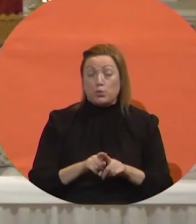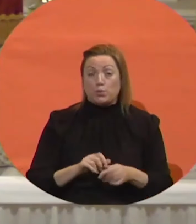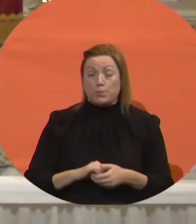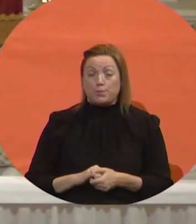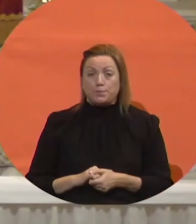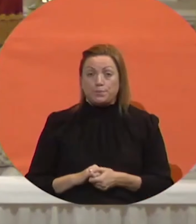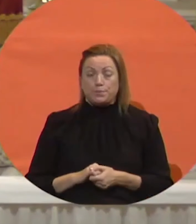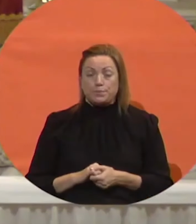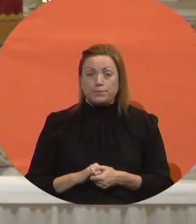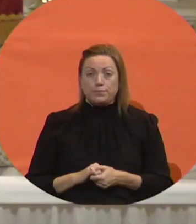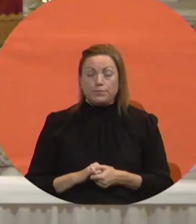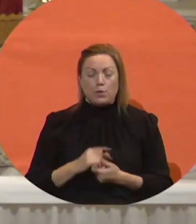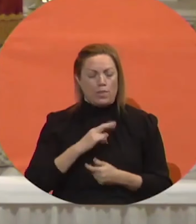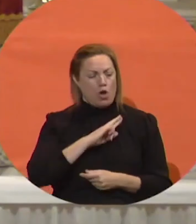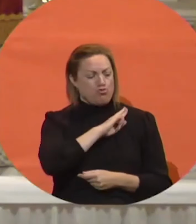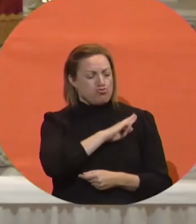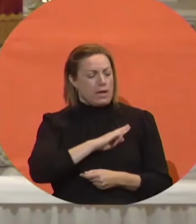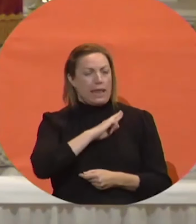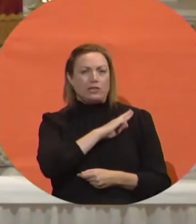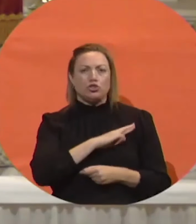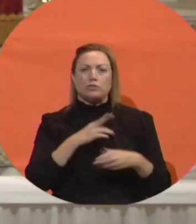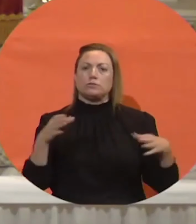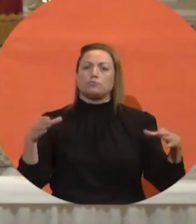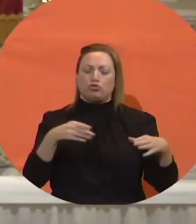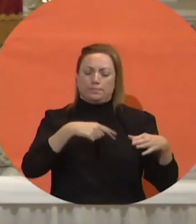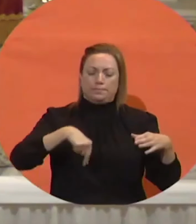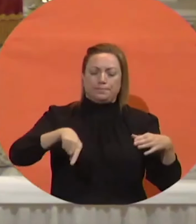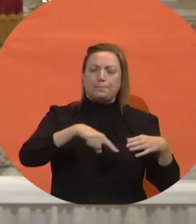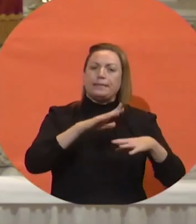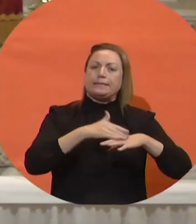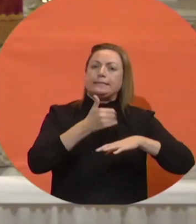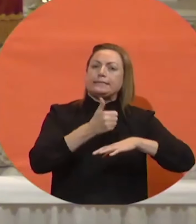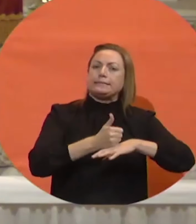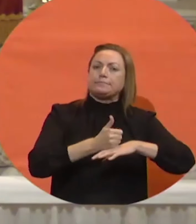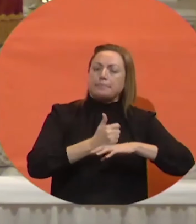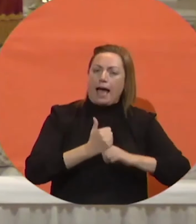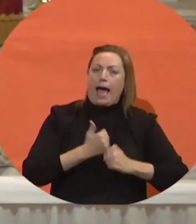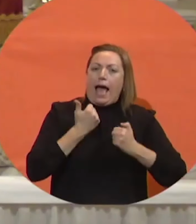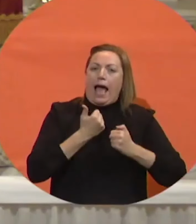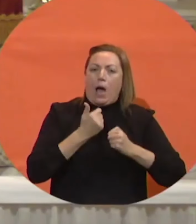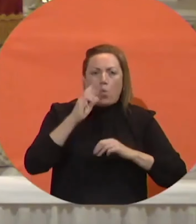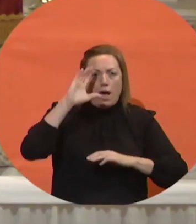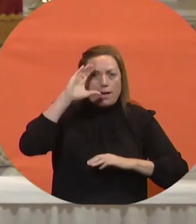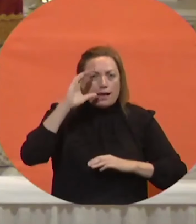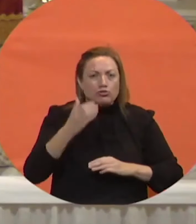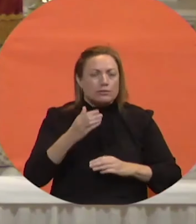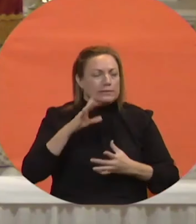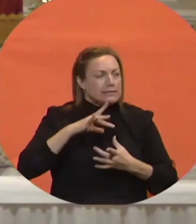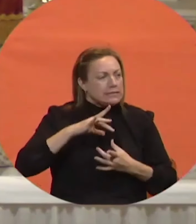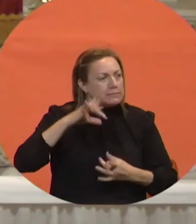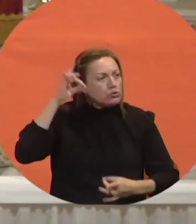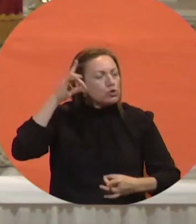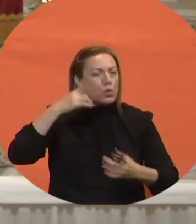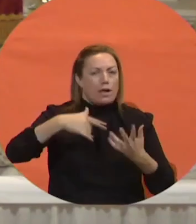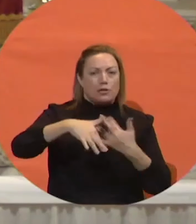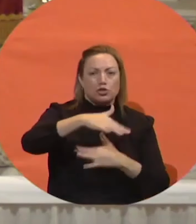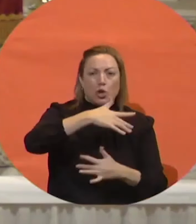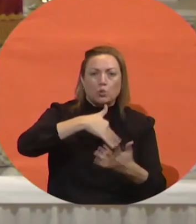With the religious, they established much of our nation's spiritual and social infrastructure.